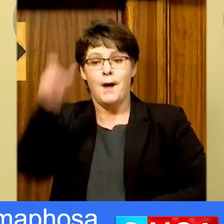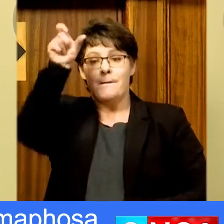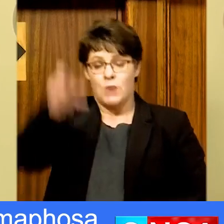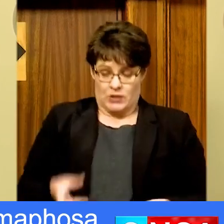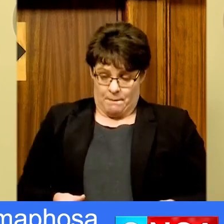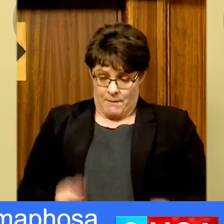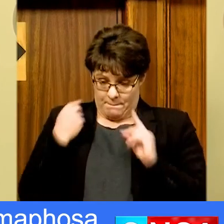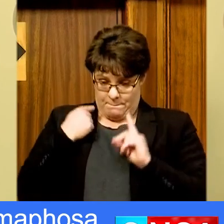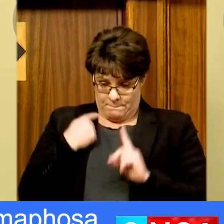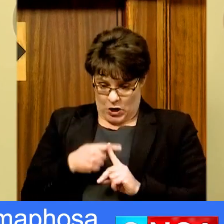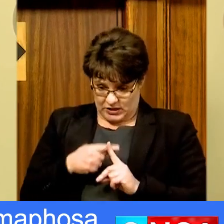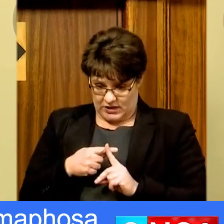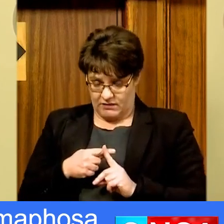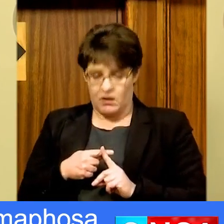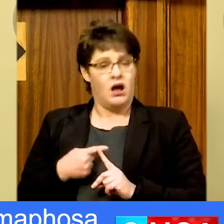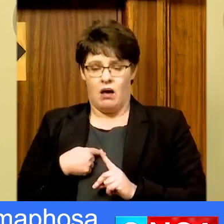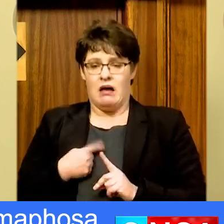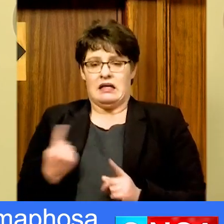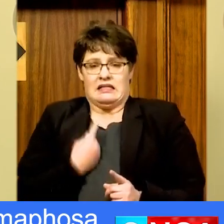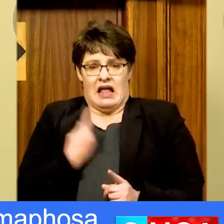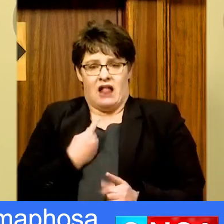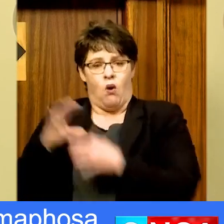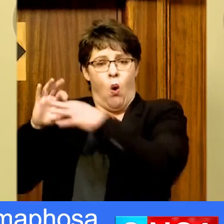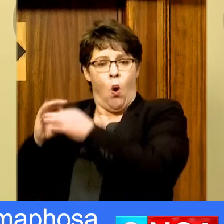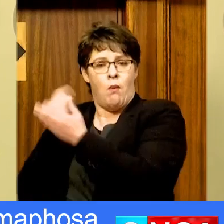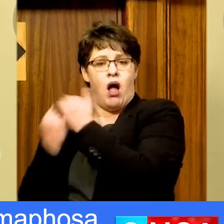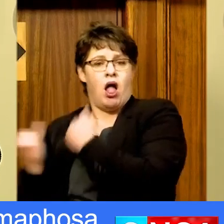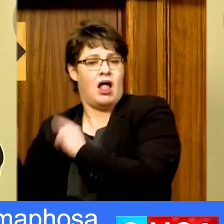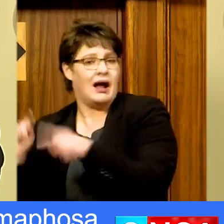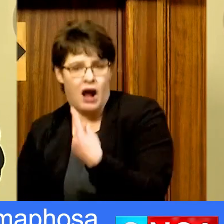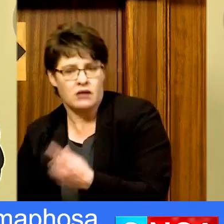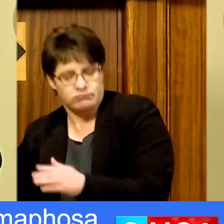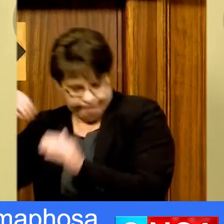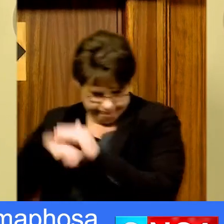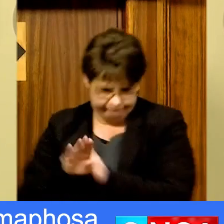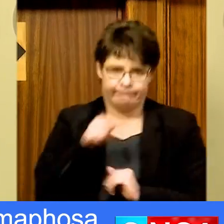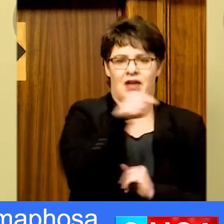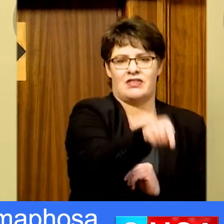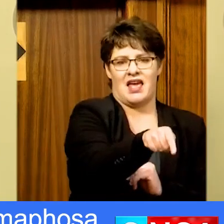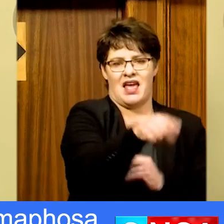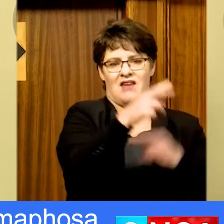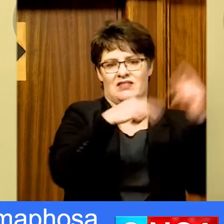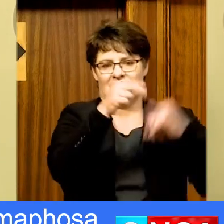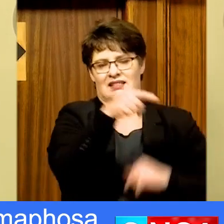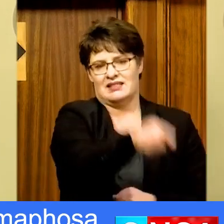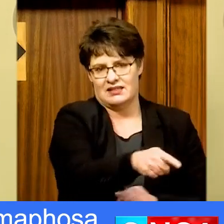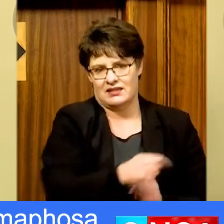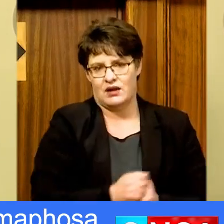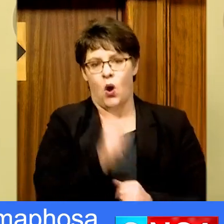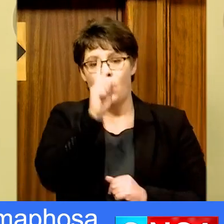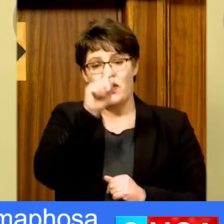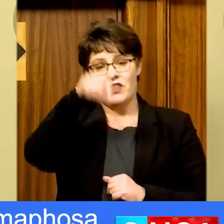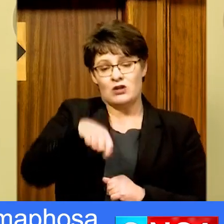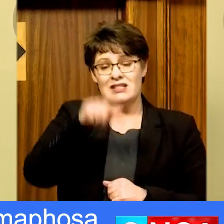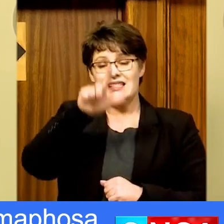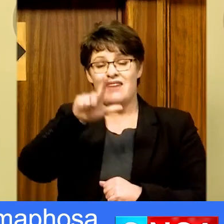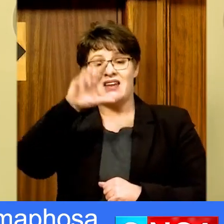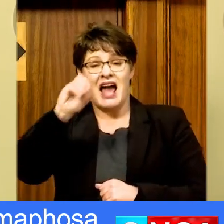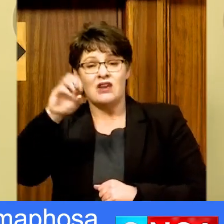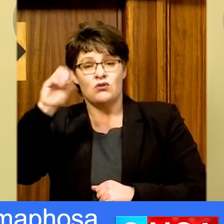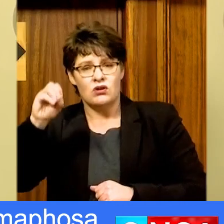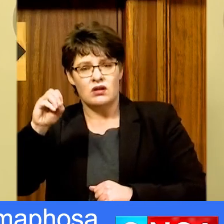isolate those who cannot do so at home. We have secured 1,700